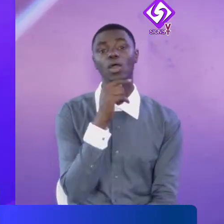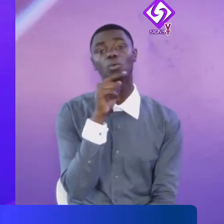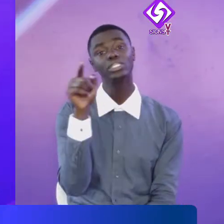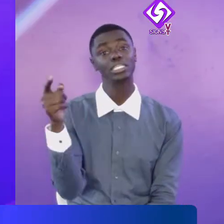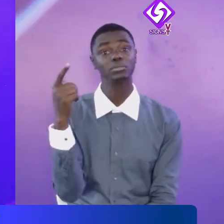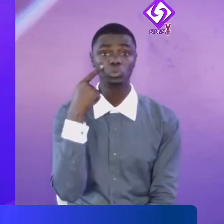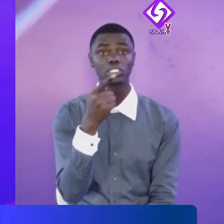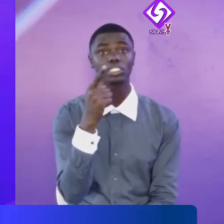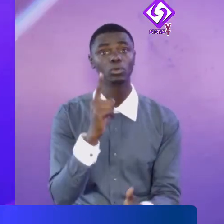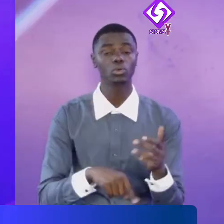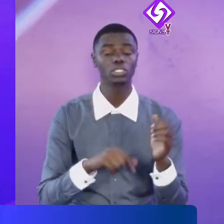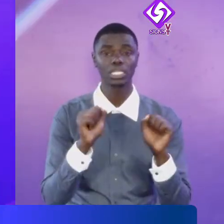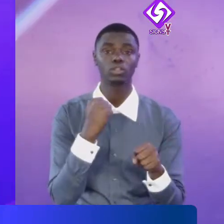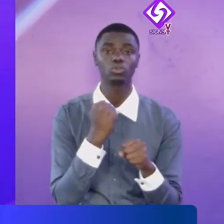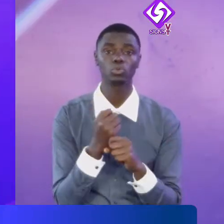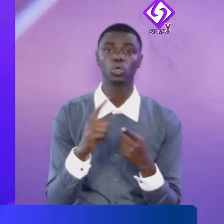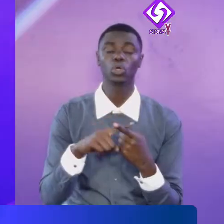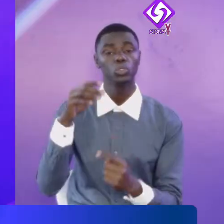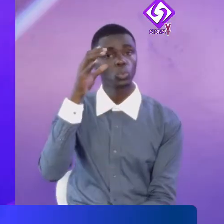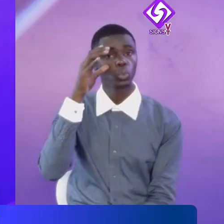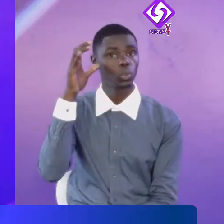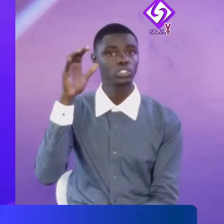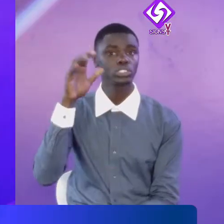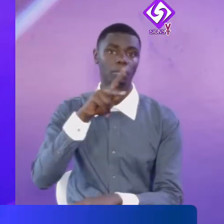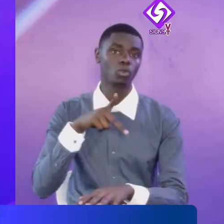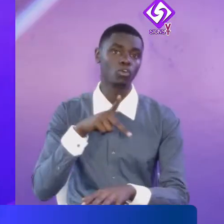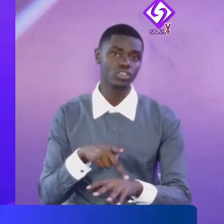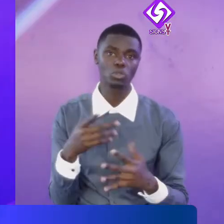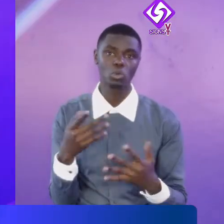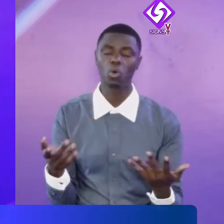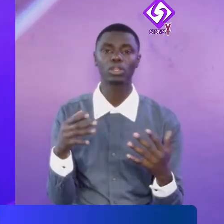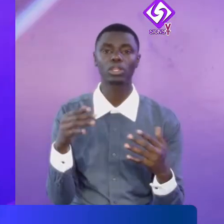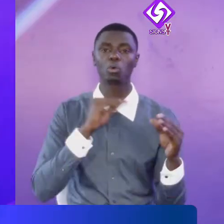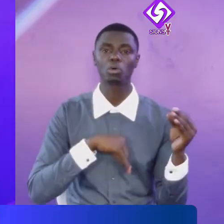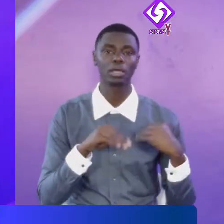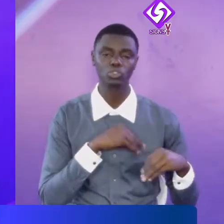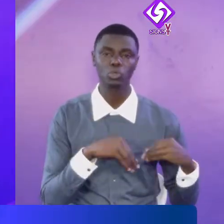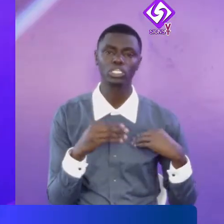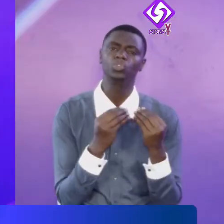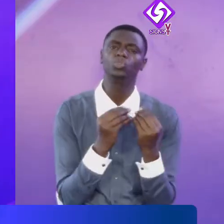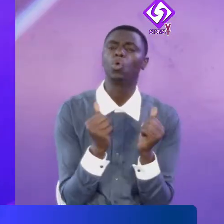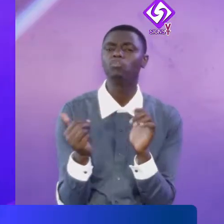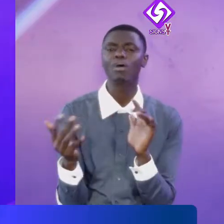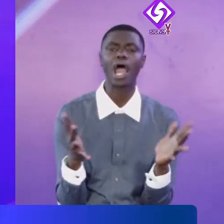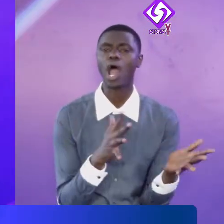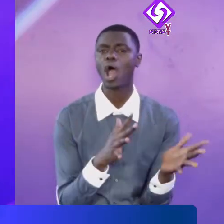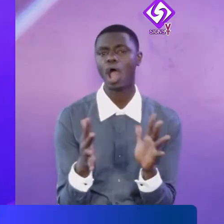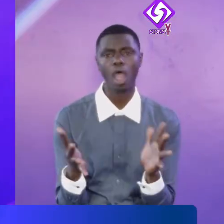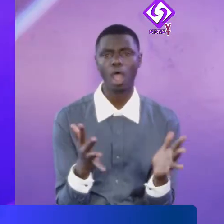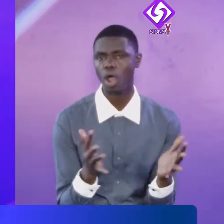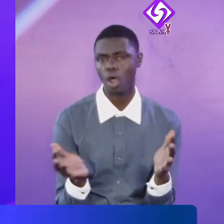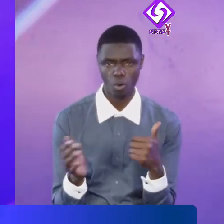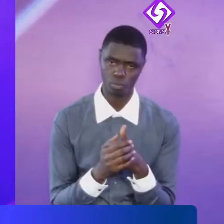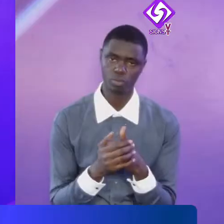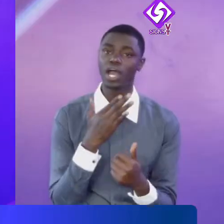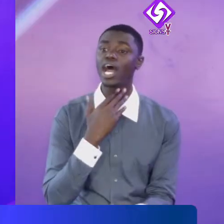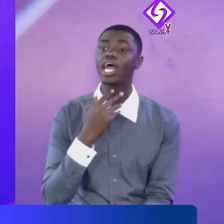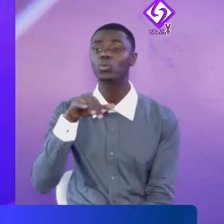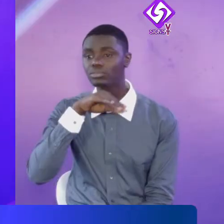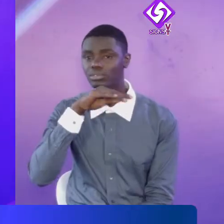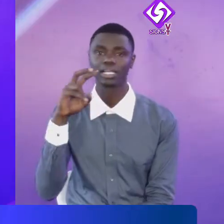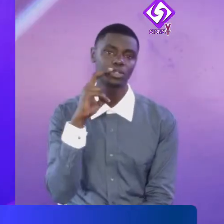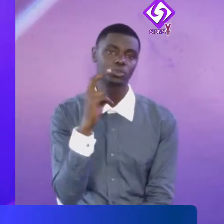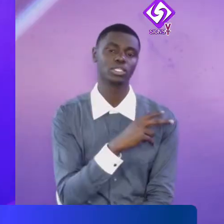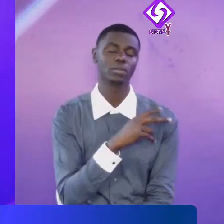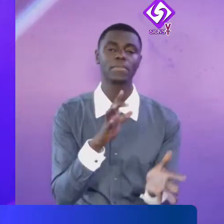we can do to Coast Province. I want him to see what we can do to corruption. He has been talking about it without actually doing much about it. You know, the Bible